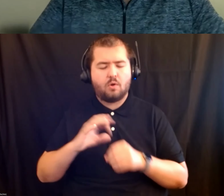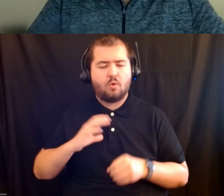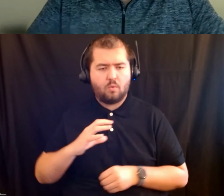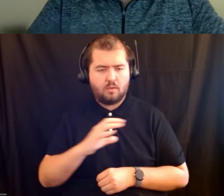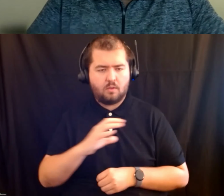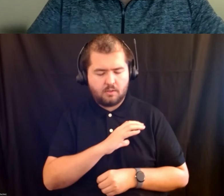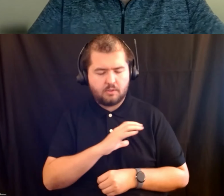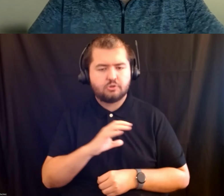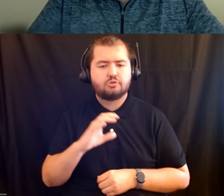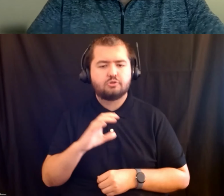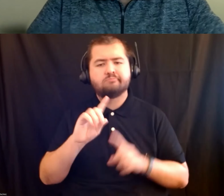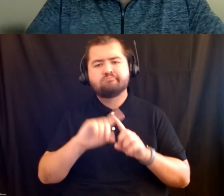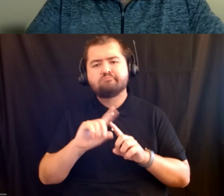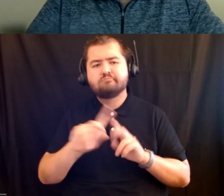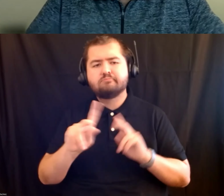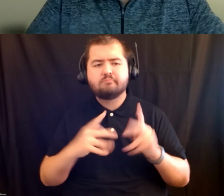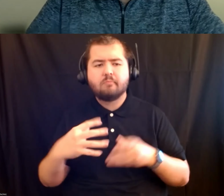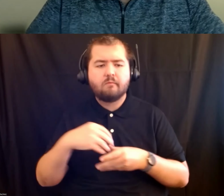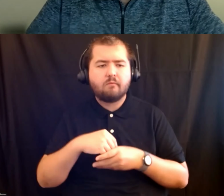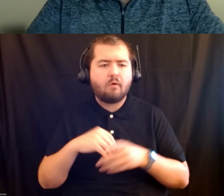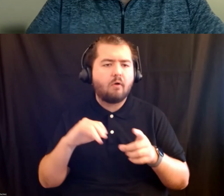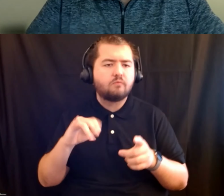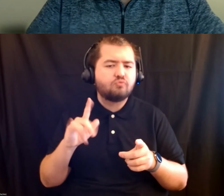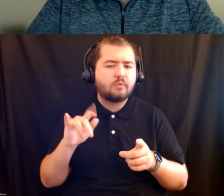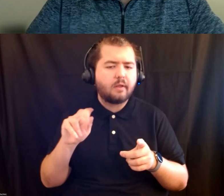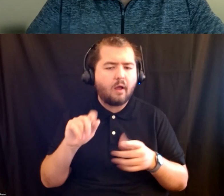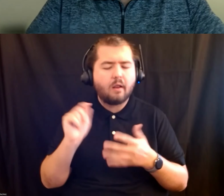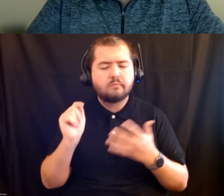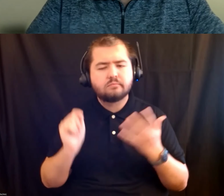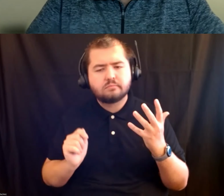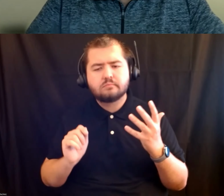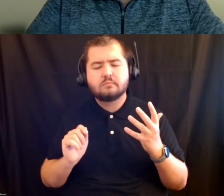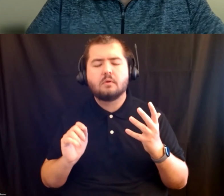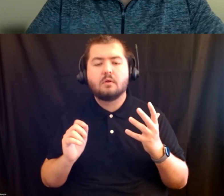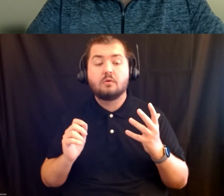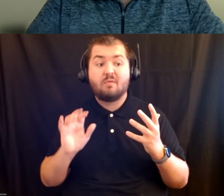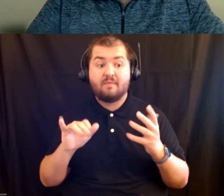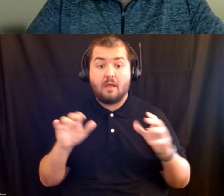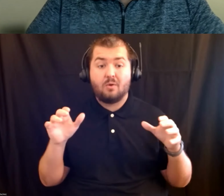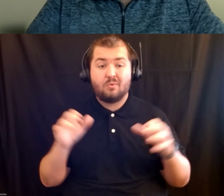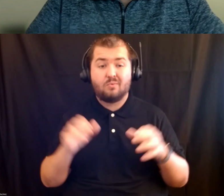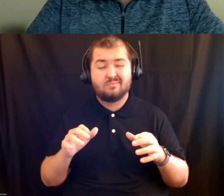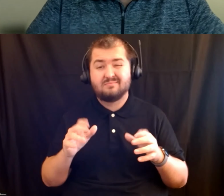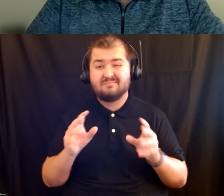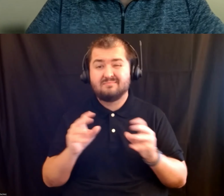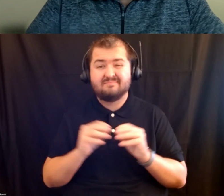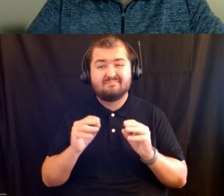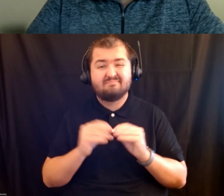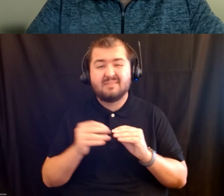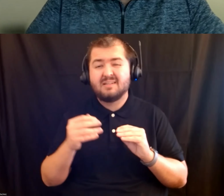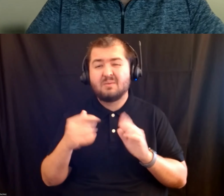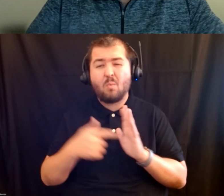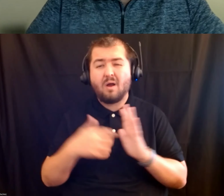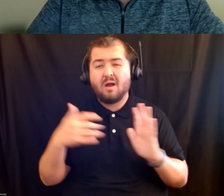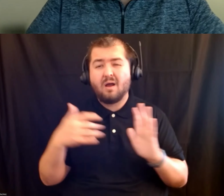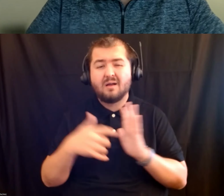it. Juliana is a part of it. So it's a group that we meet maybe a couple times a year. We do projects